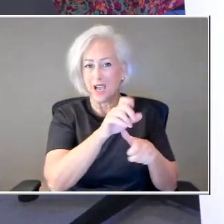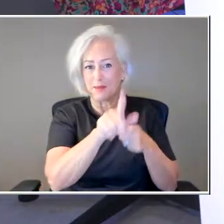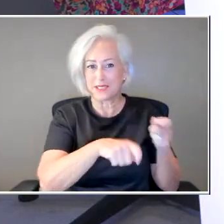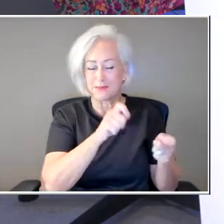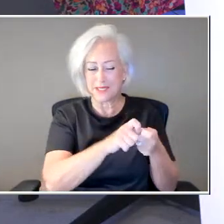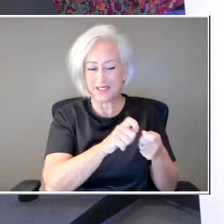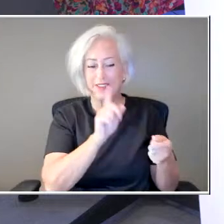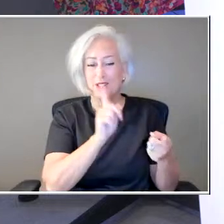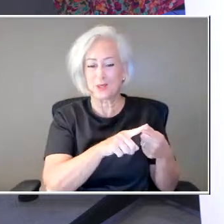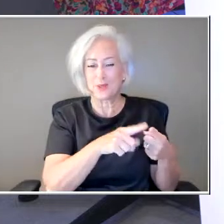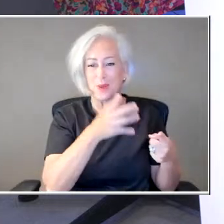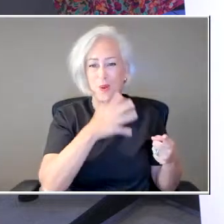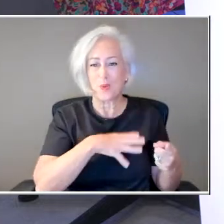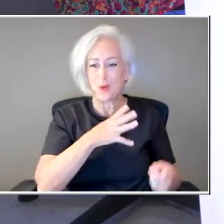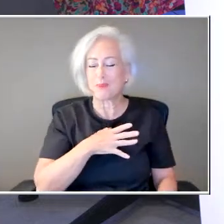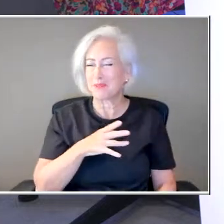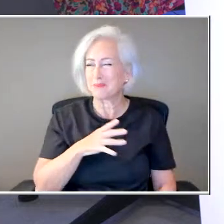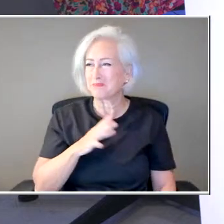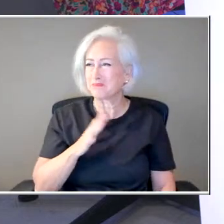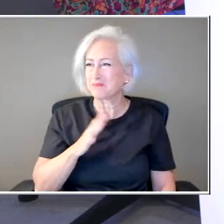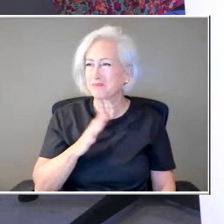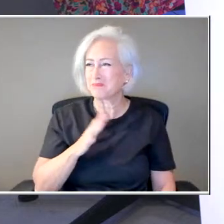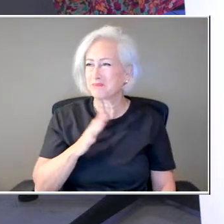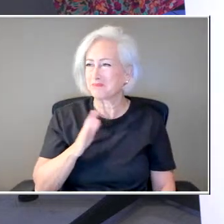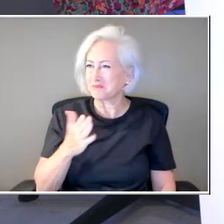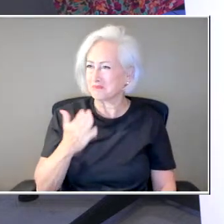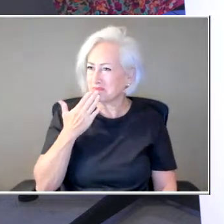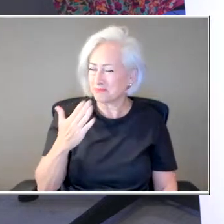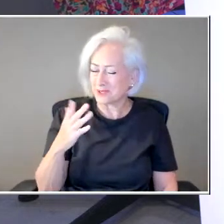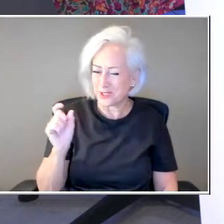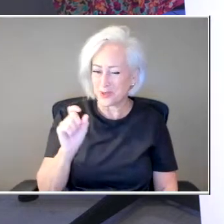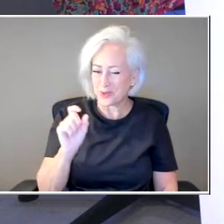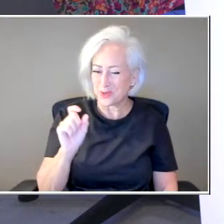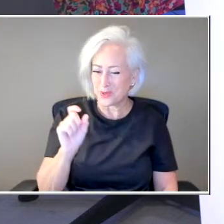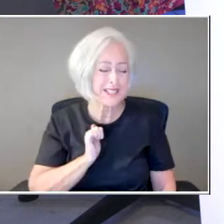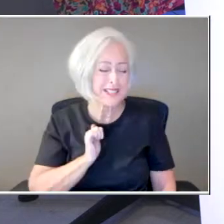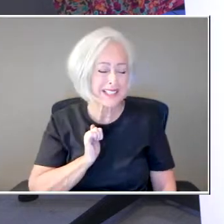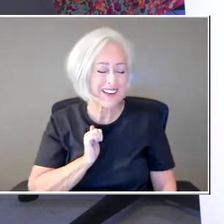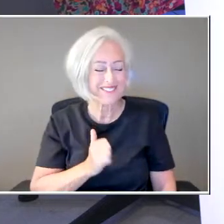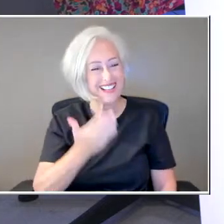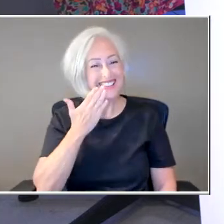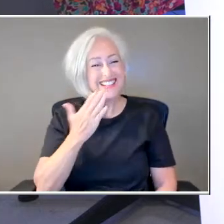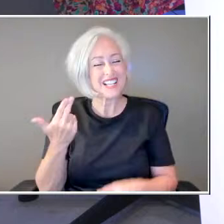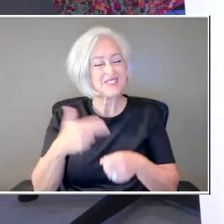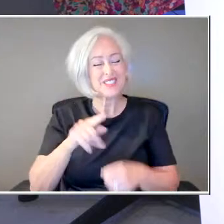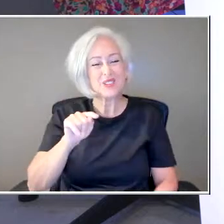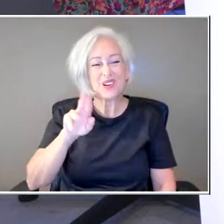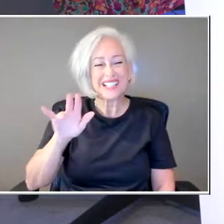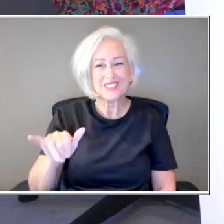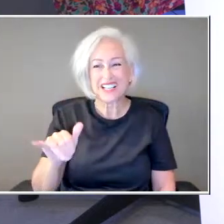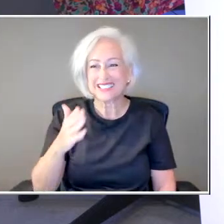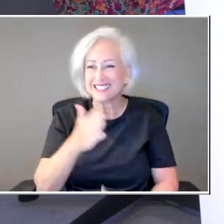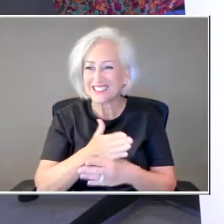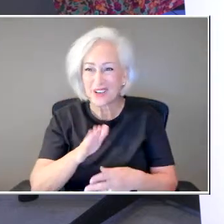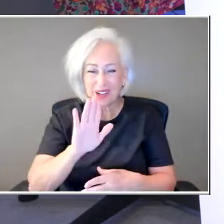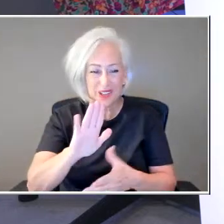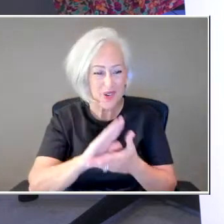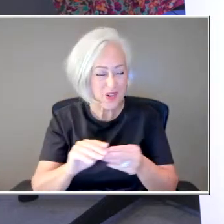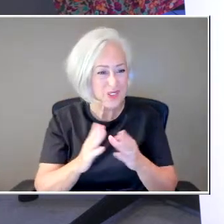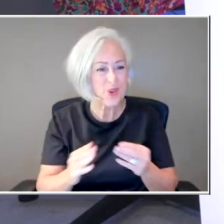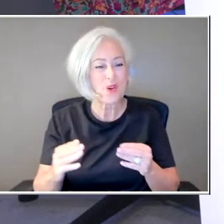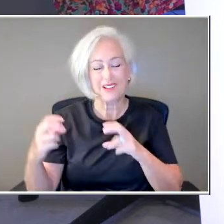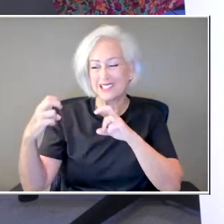darn thing. Okay, Tracey, thank you just for being with us today. Thank you. And just sharing your story, be willing to sit here with us and being such a